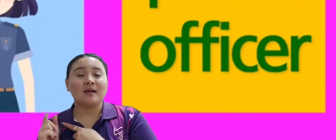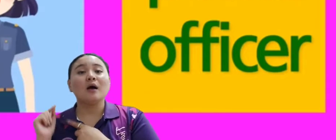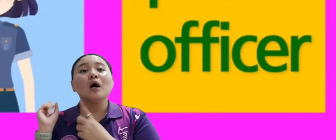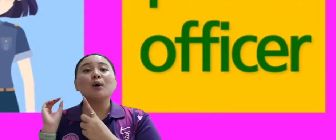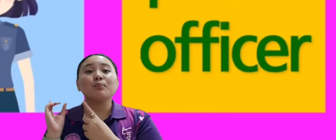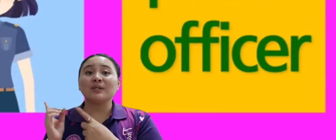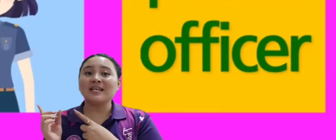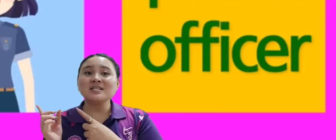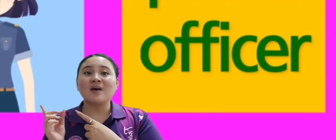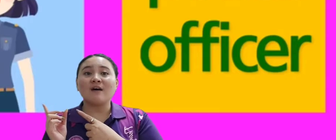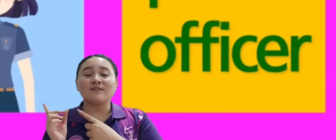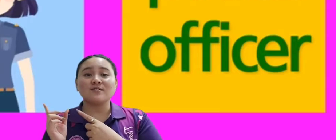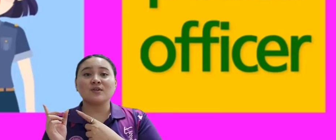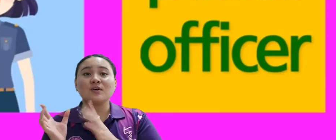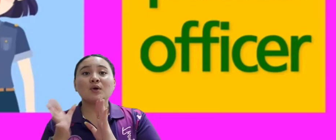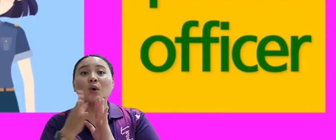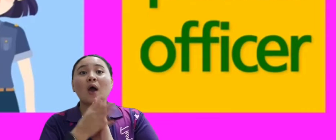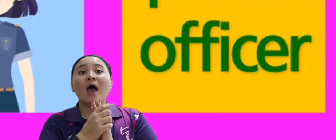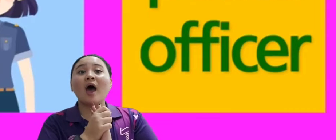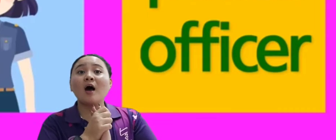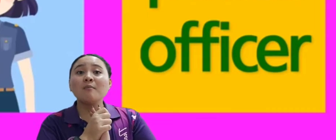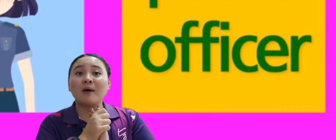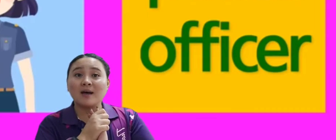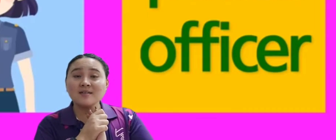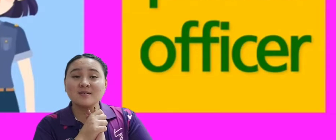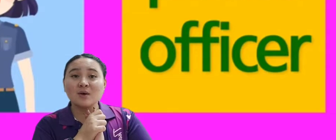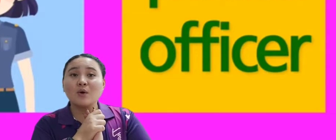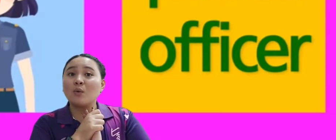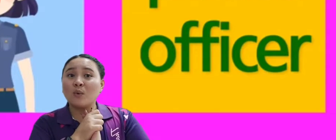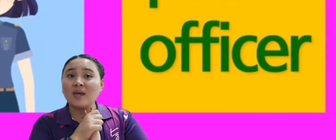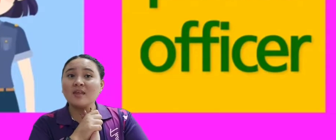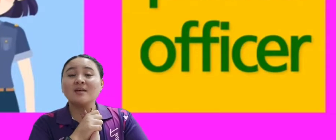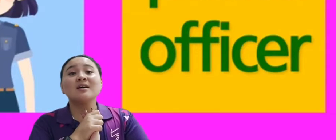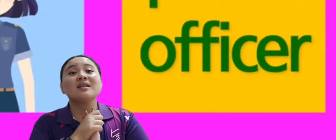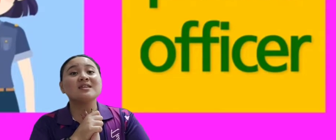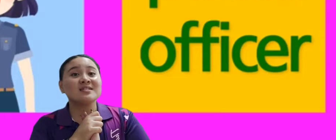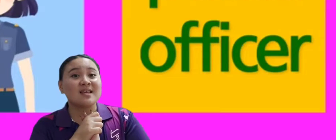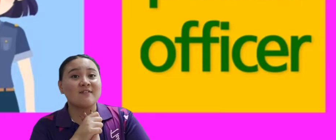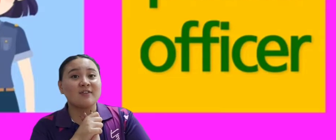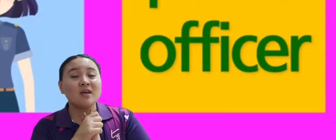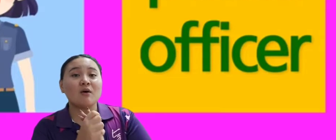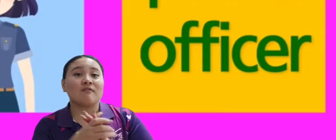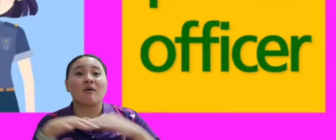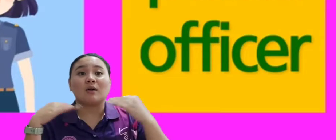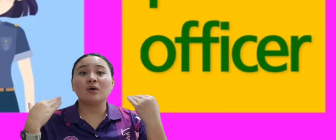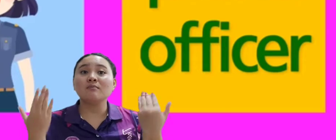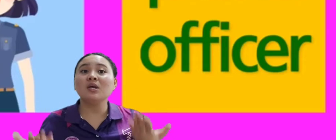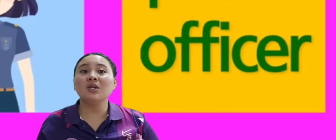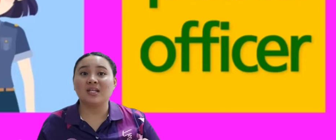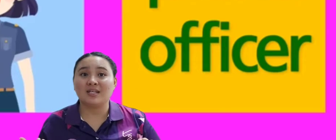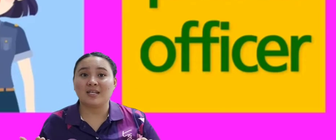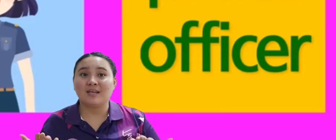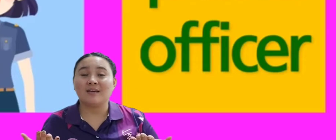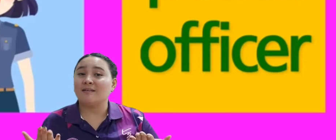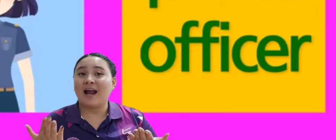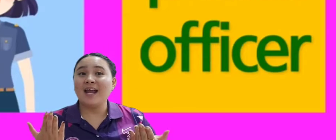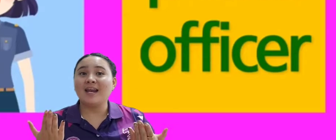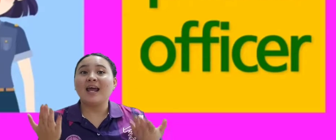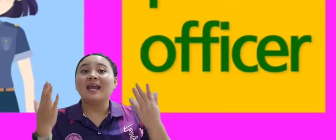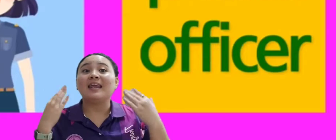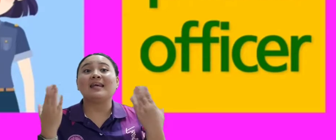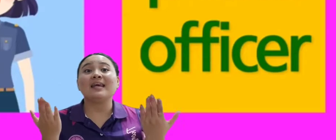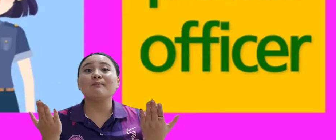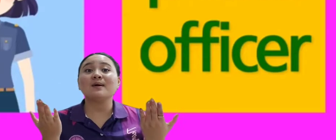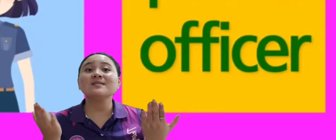policeman. Police officer help us with the safety of our community,